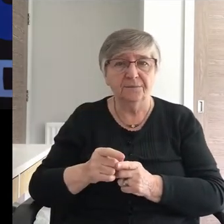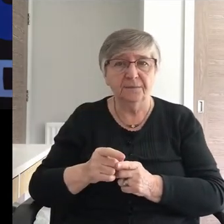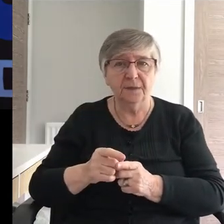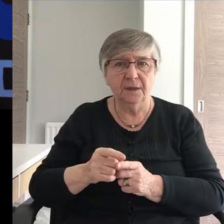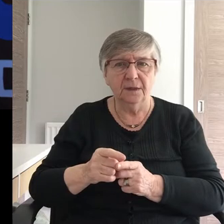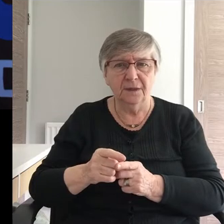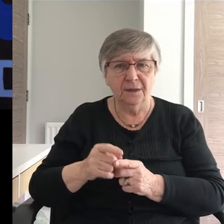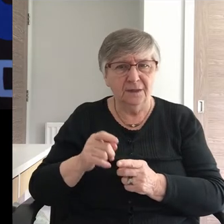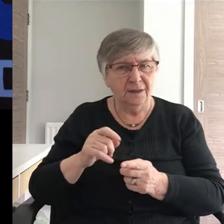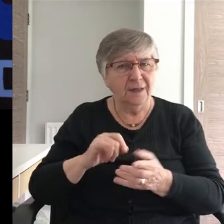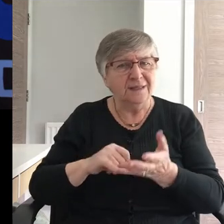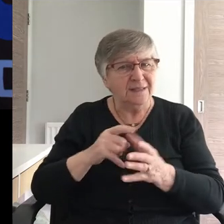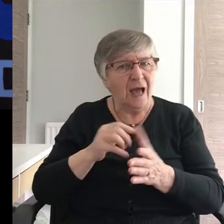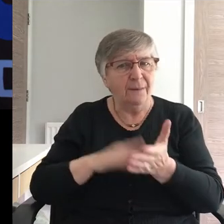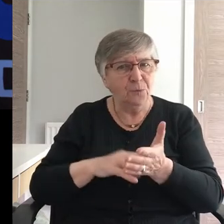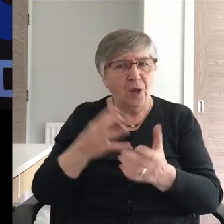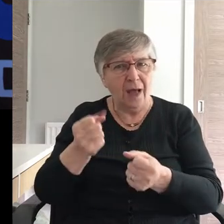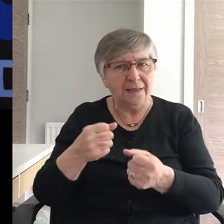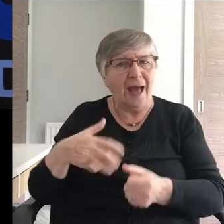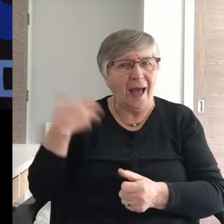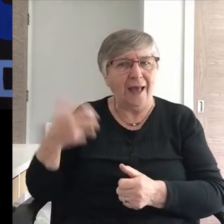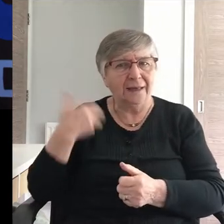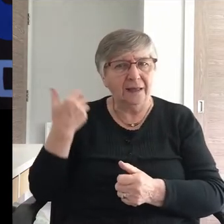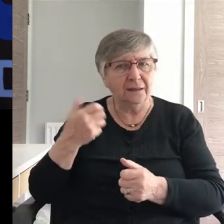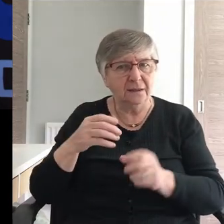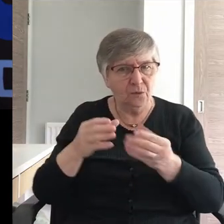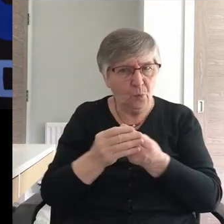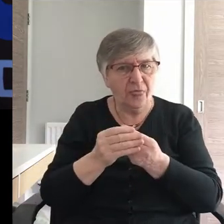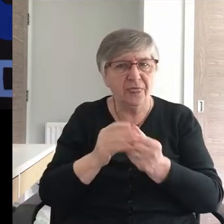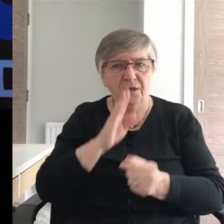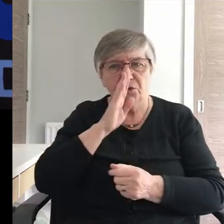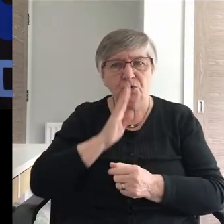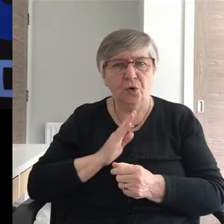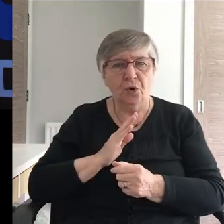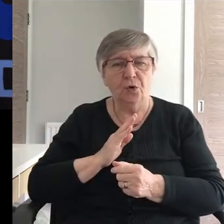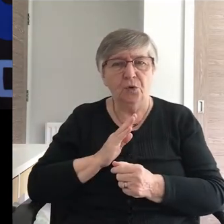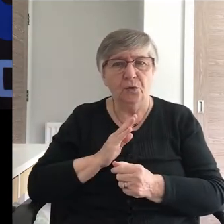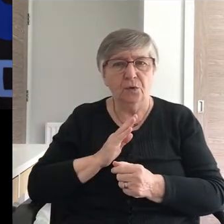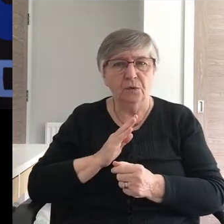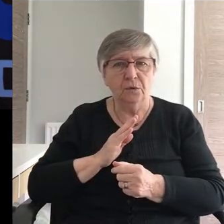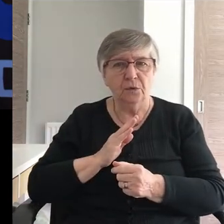There's as much anger here as there is sorrow. In his